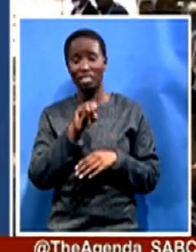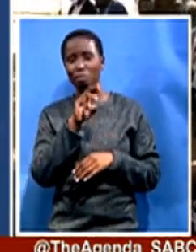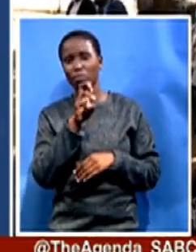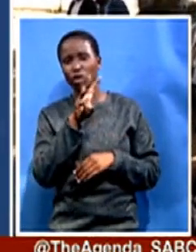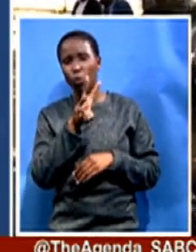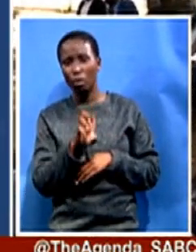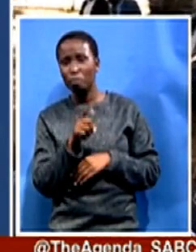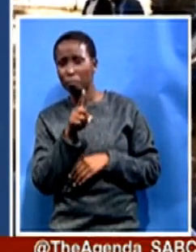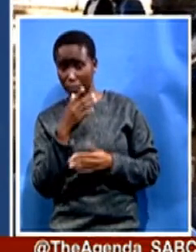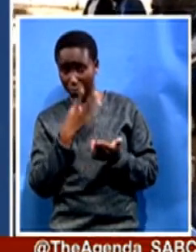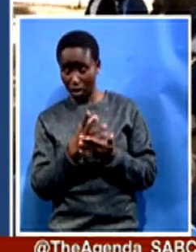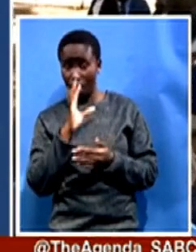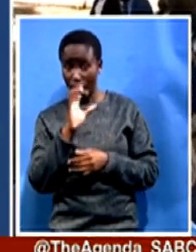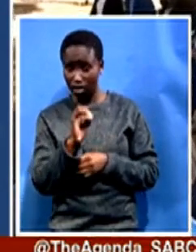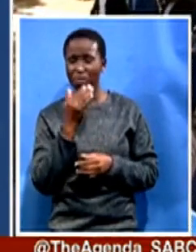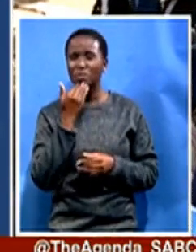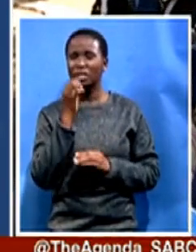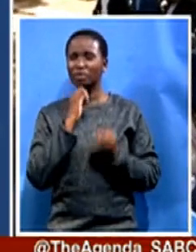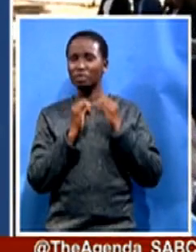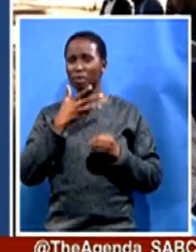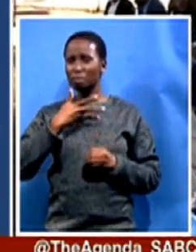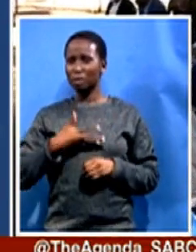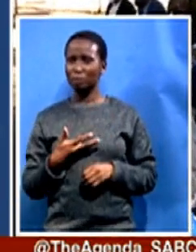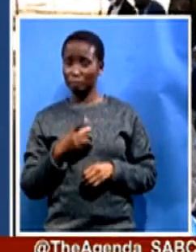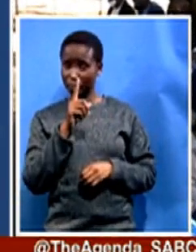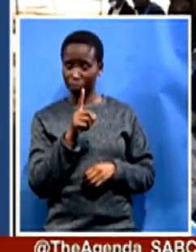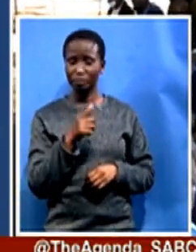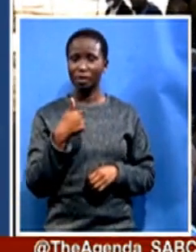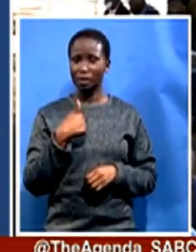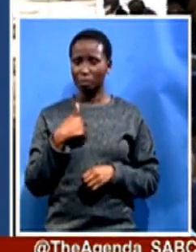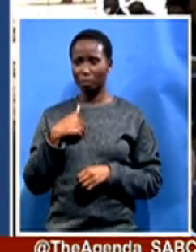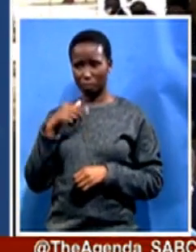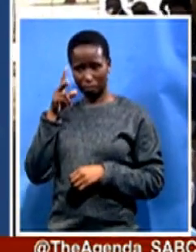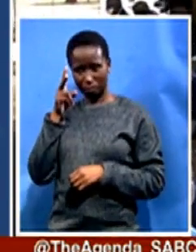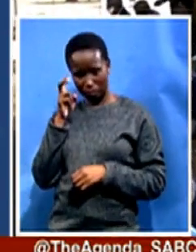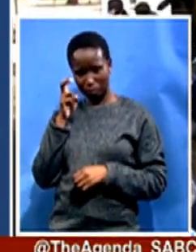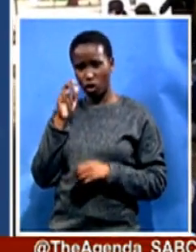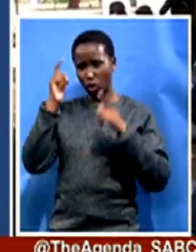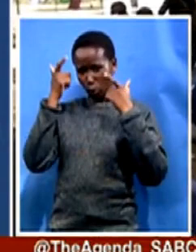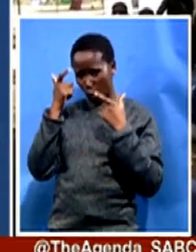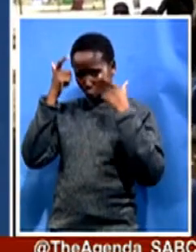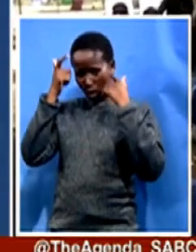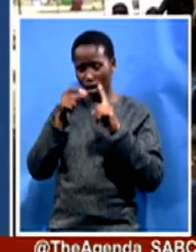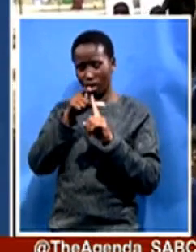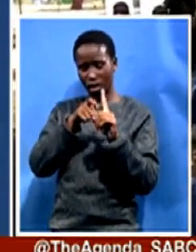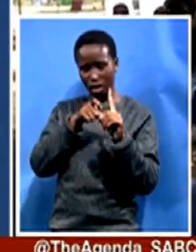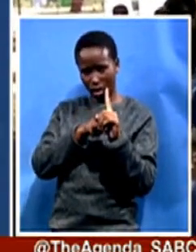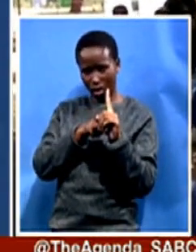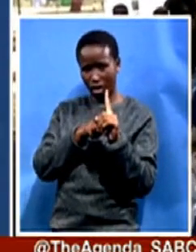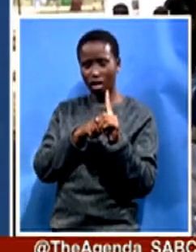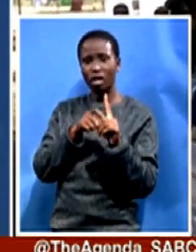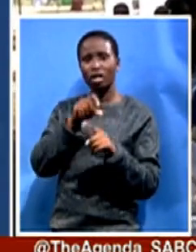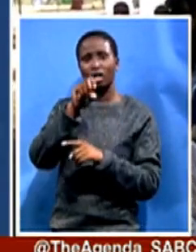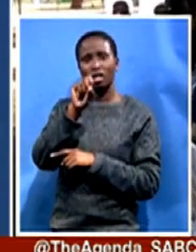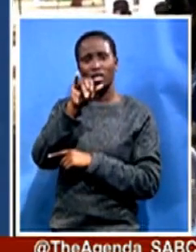here. As far as I know, Queen Sibongile Dlamini also comes from the Swazi royal household,